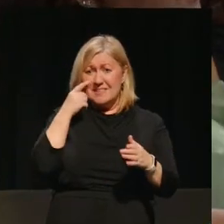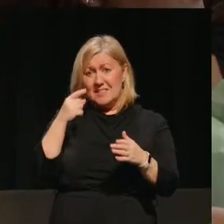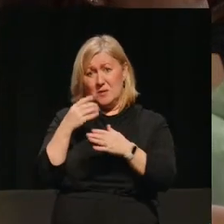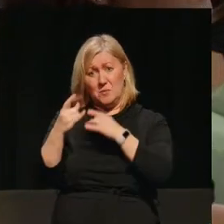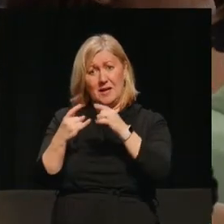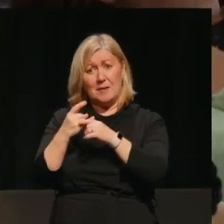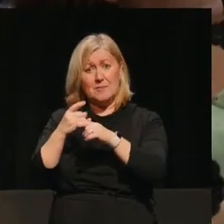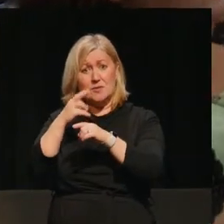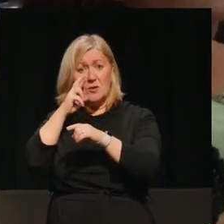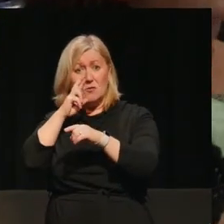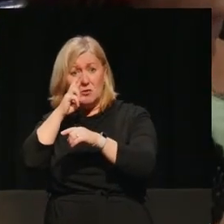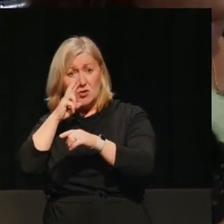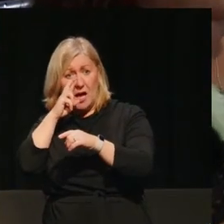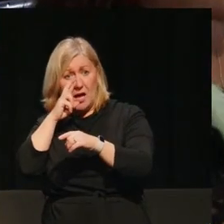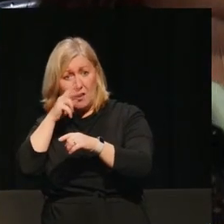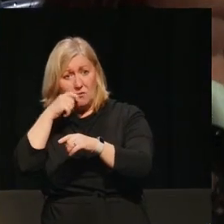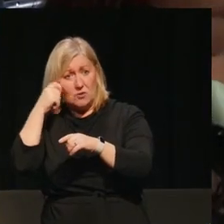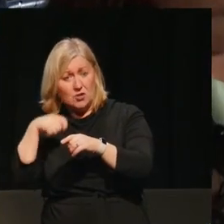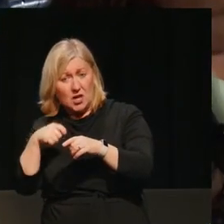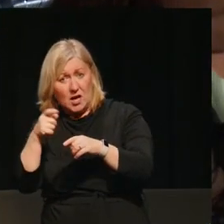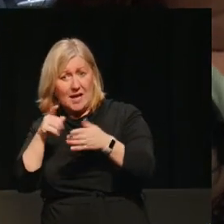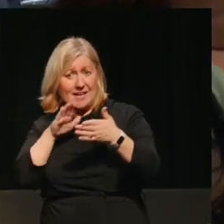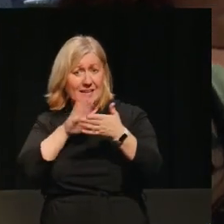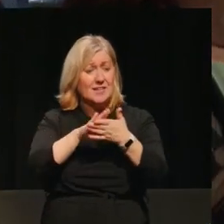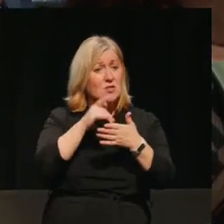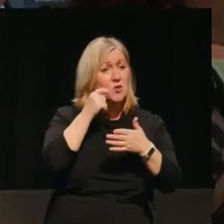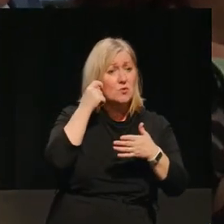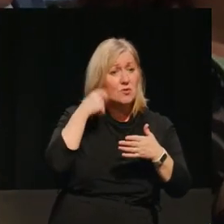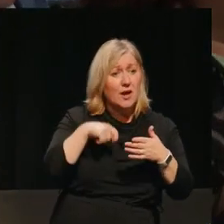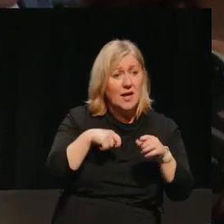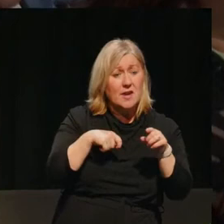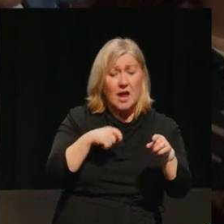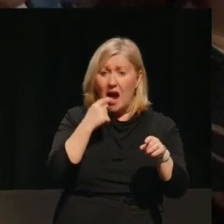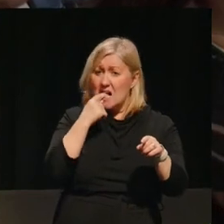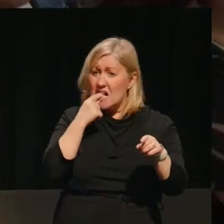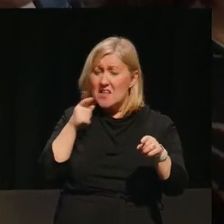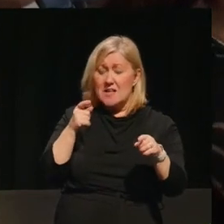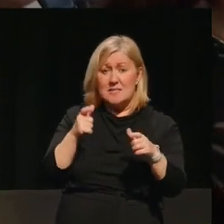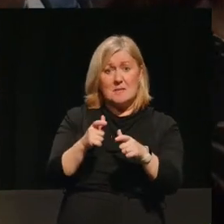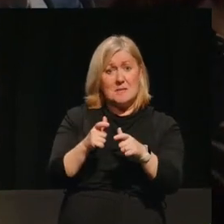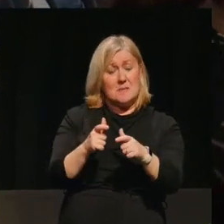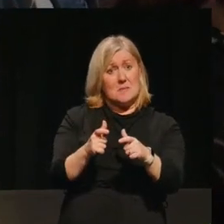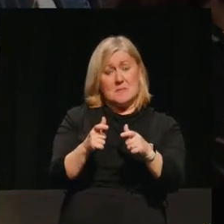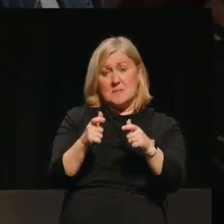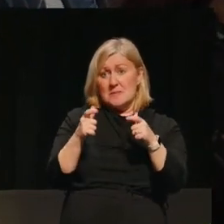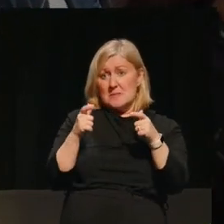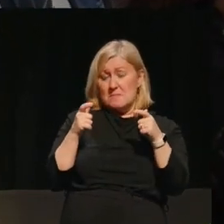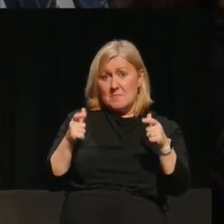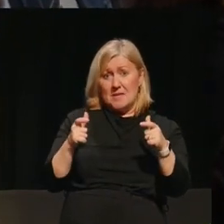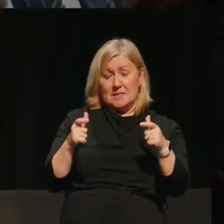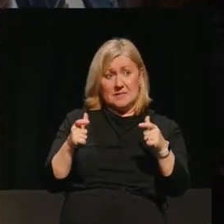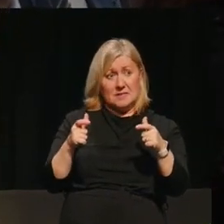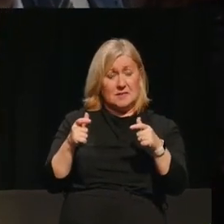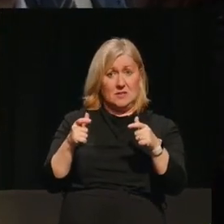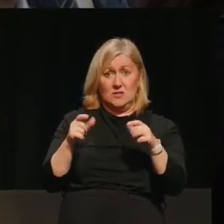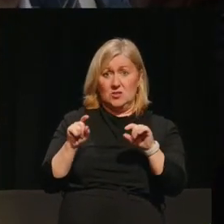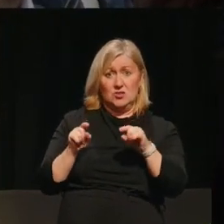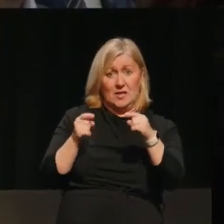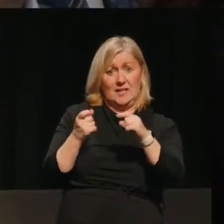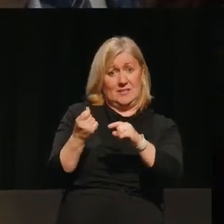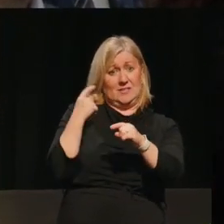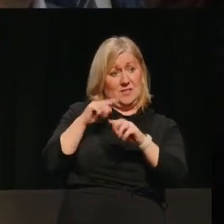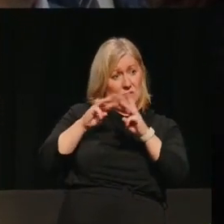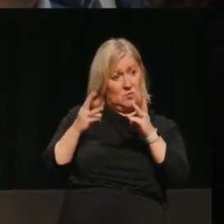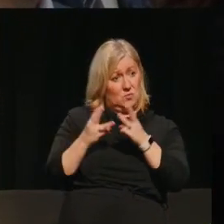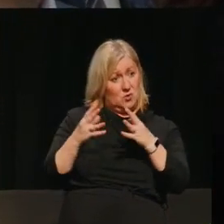Ukraine has resulted in the biggest displacement in Europe that we've seen since World War II, and the largest influx of refugees